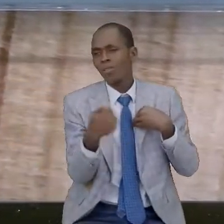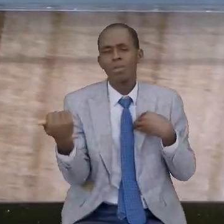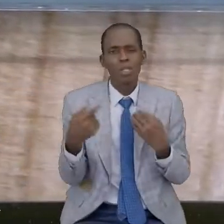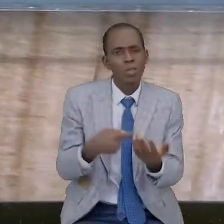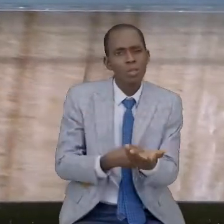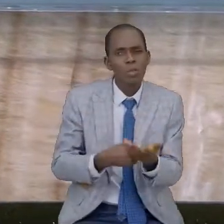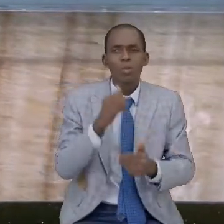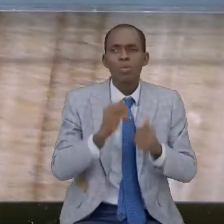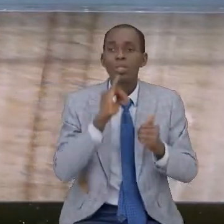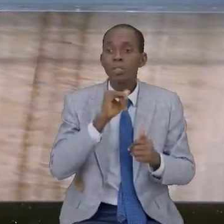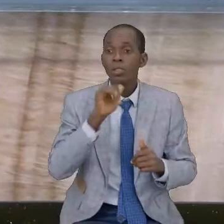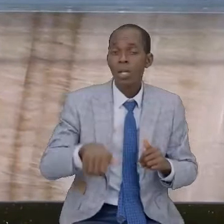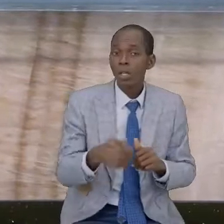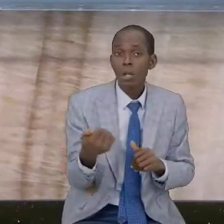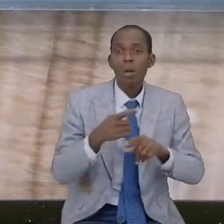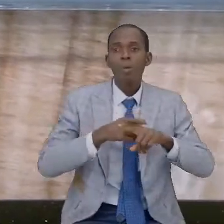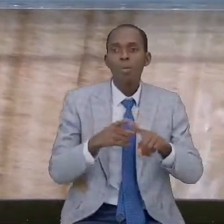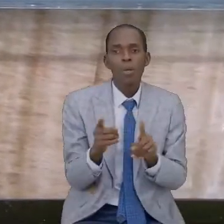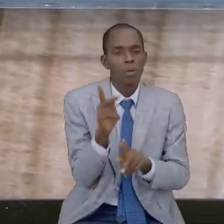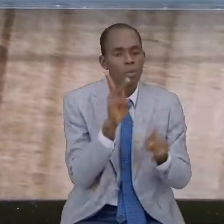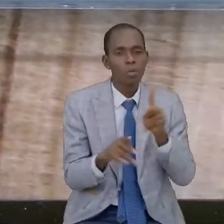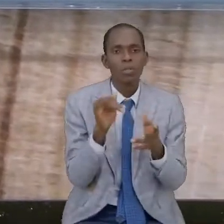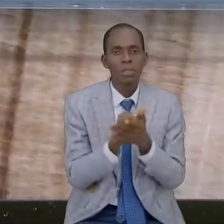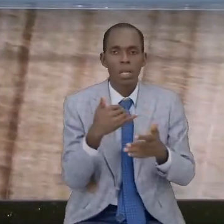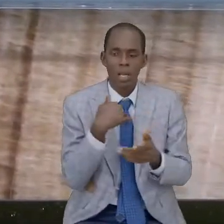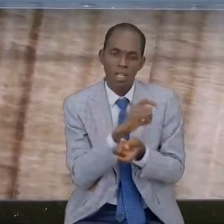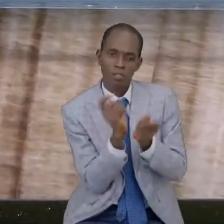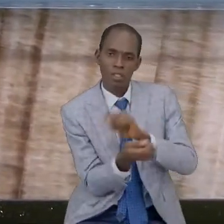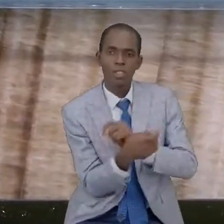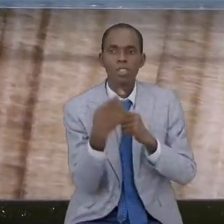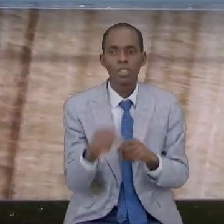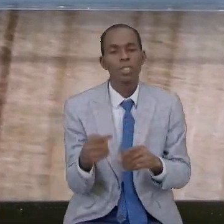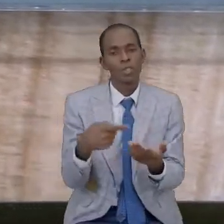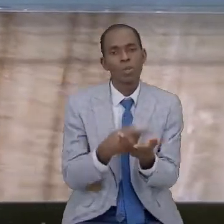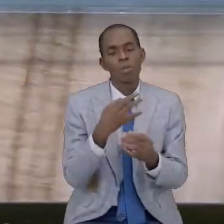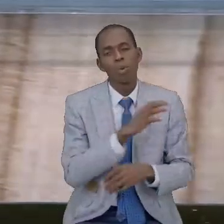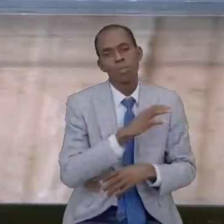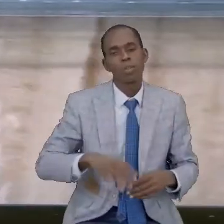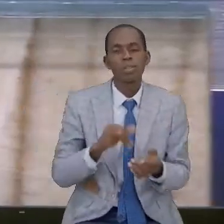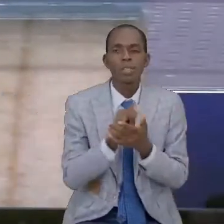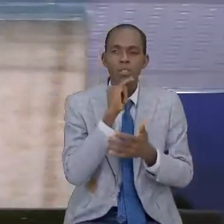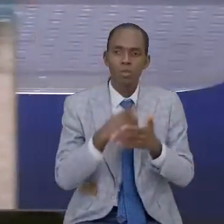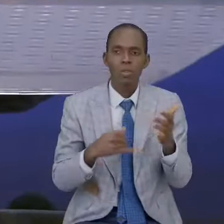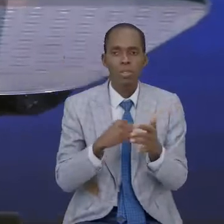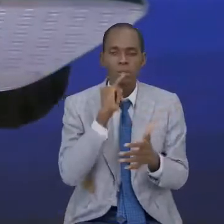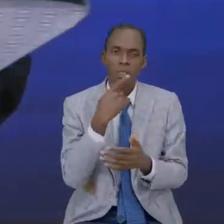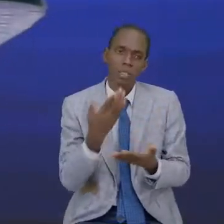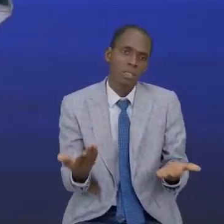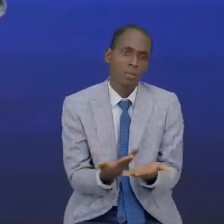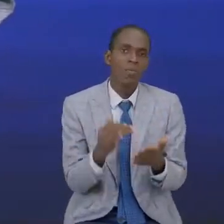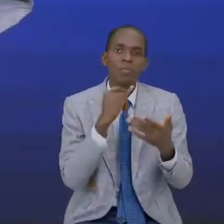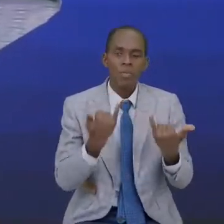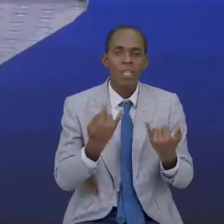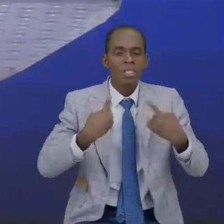not another, but those who pervert the gospel of Christ. That's what he's saying here. He's now trying to bring